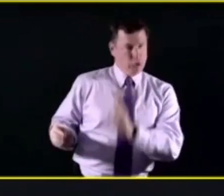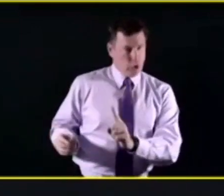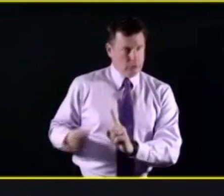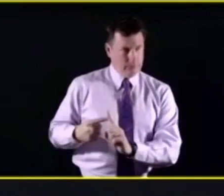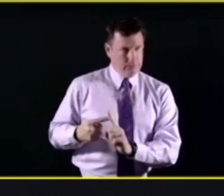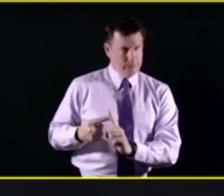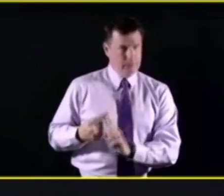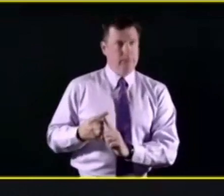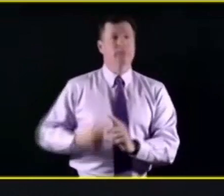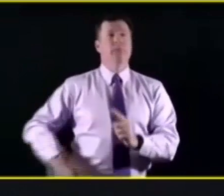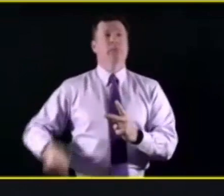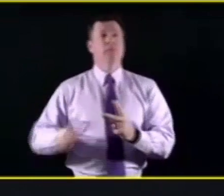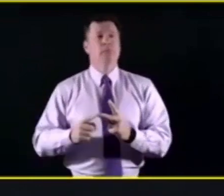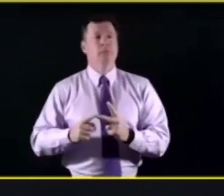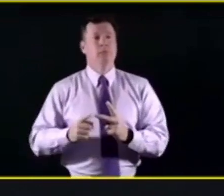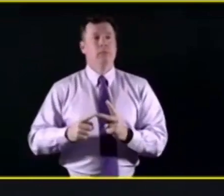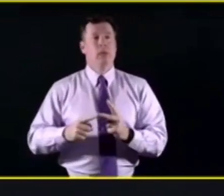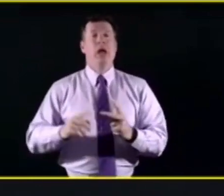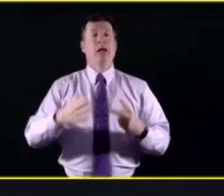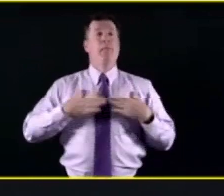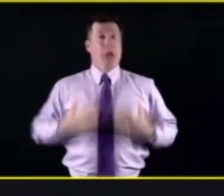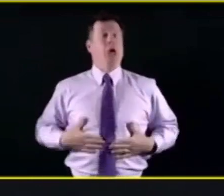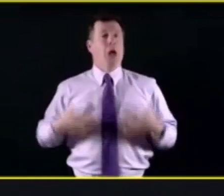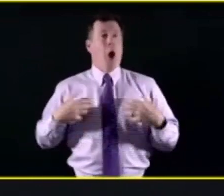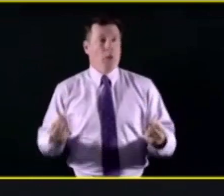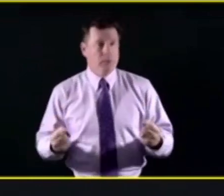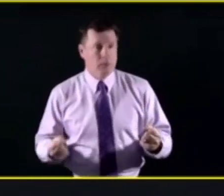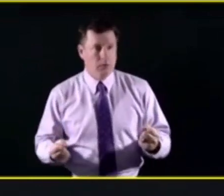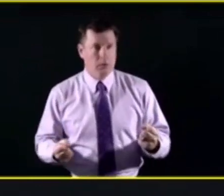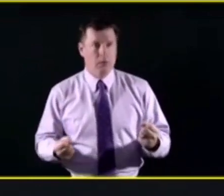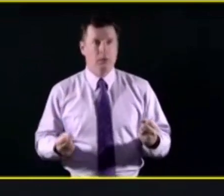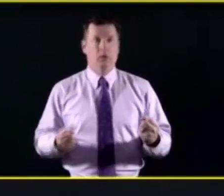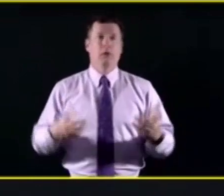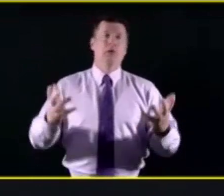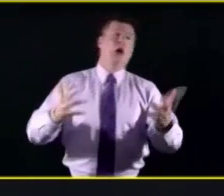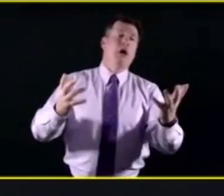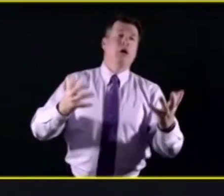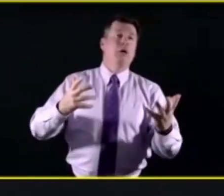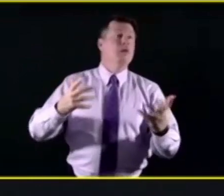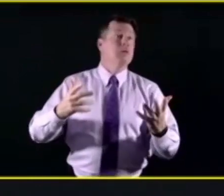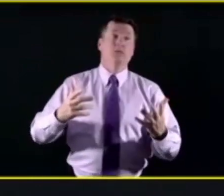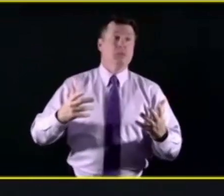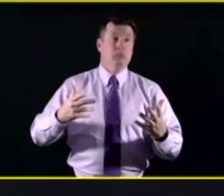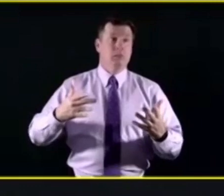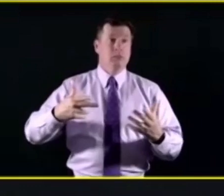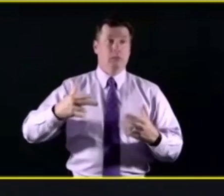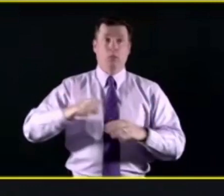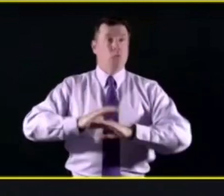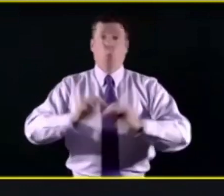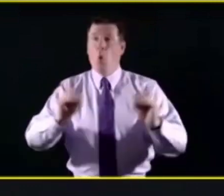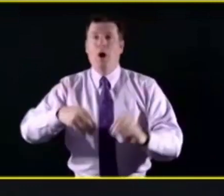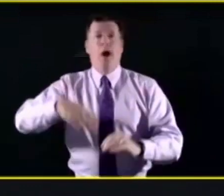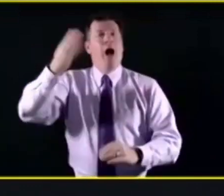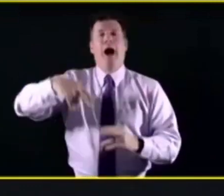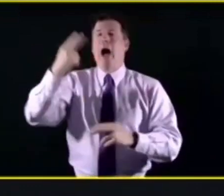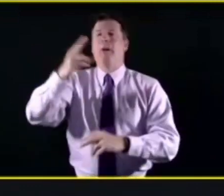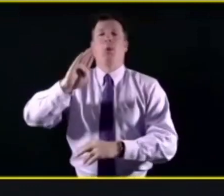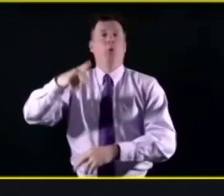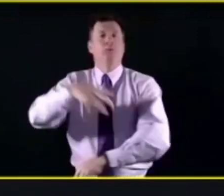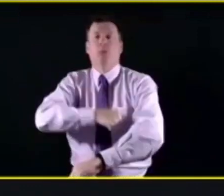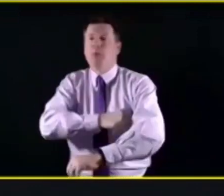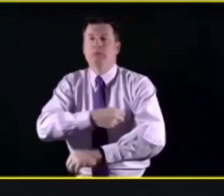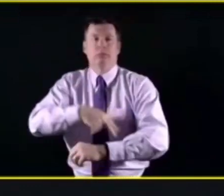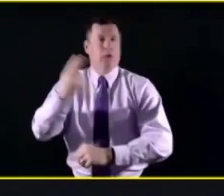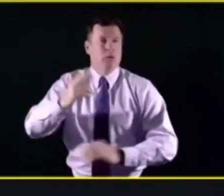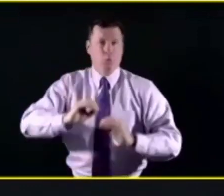or a BMI over 30. And the reason for those, again, is those are groups of patients who might be